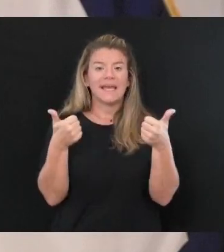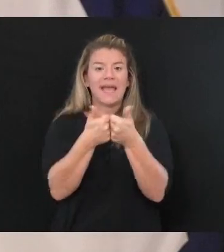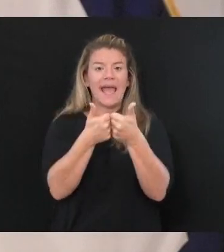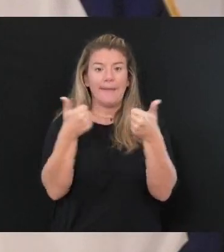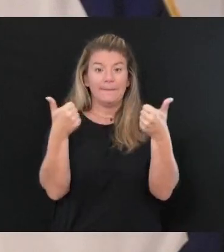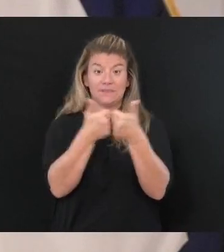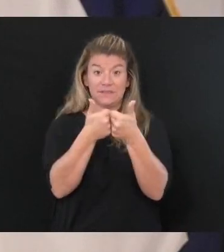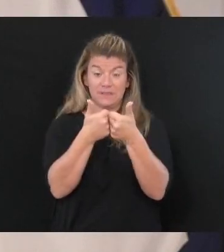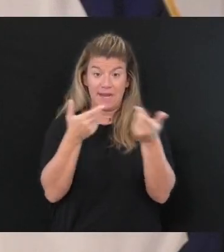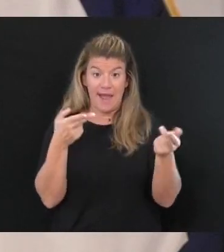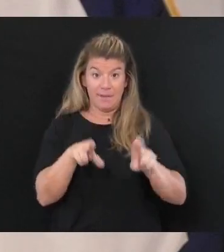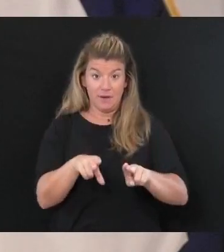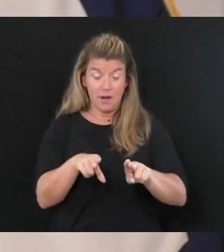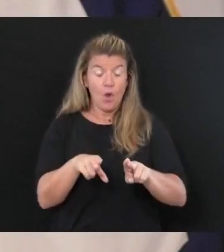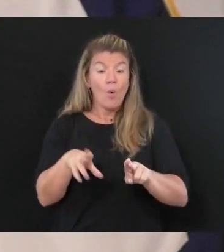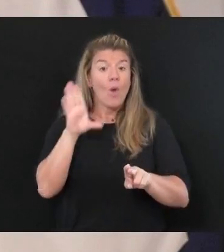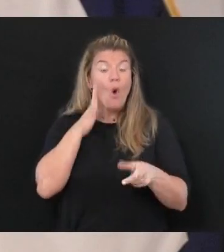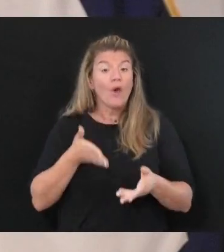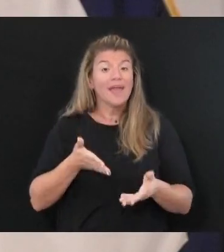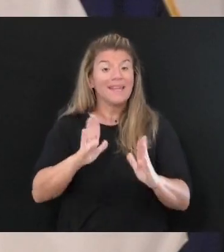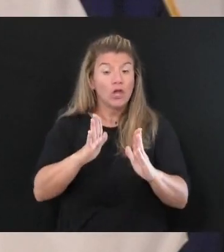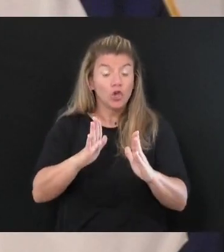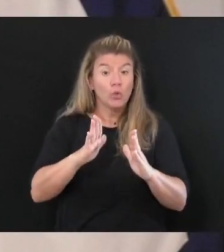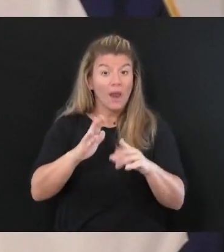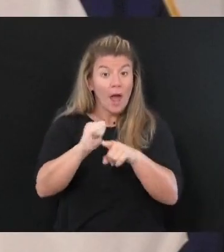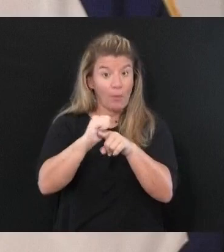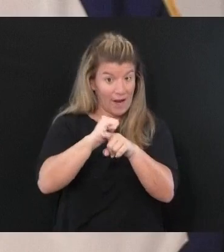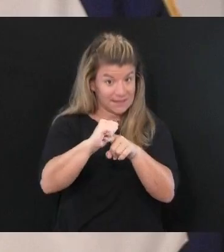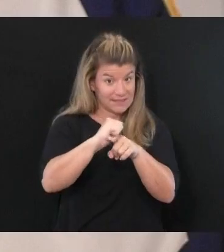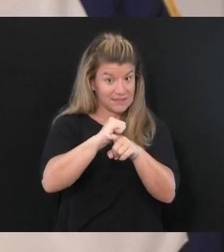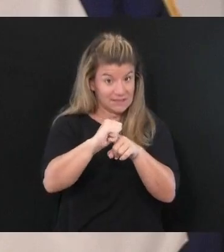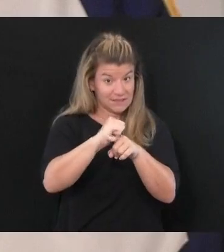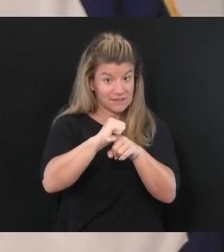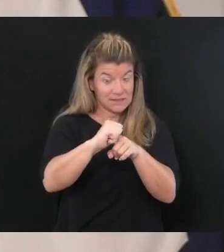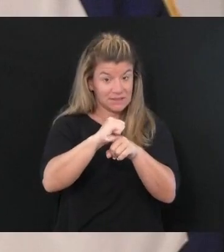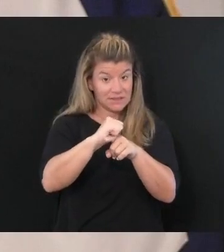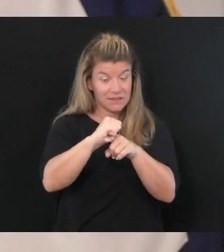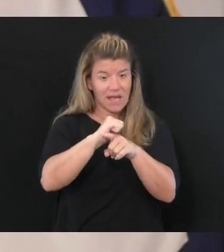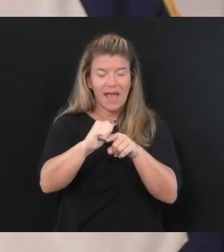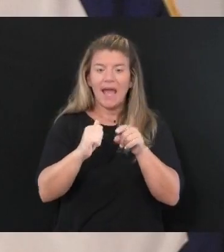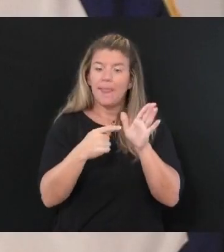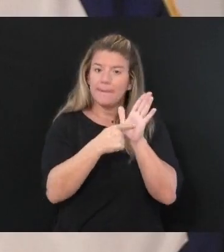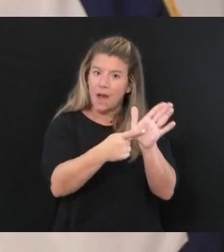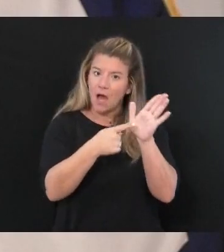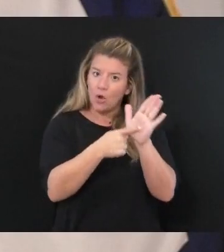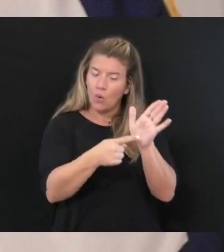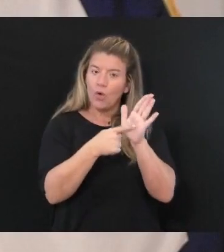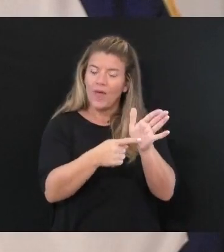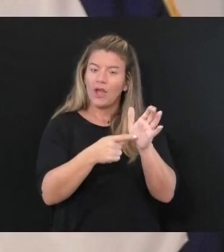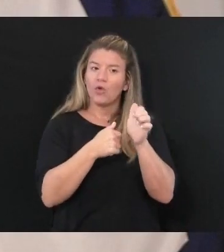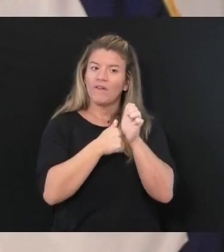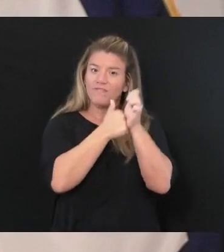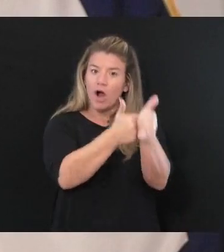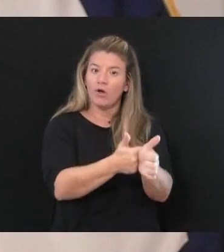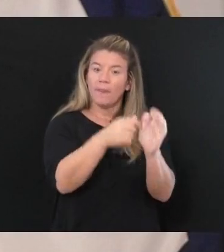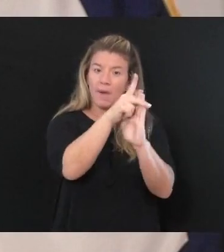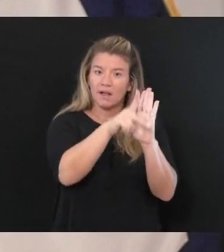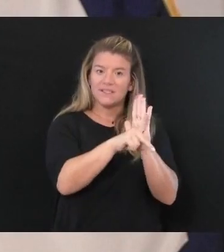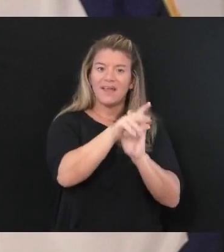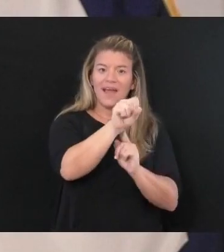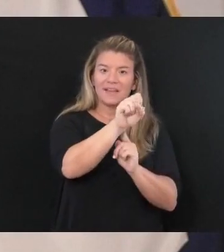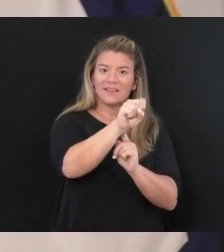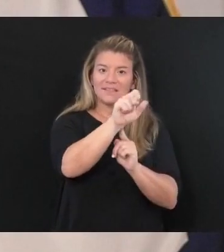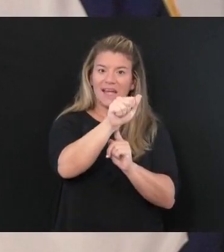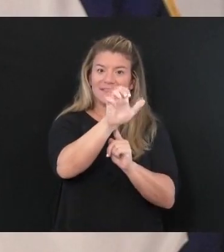will continue to allow sports practicing in a model that has come out from the